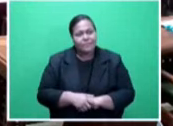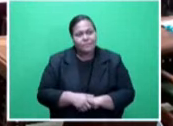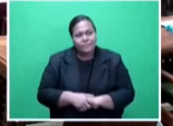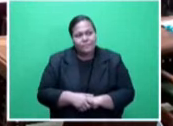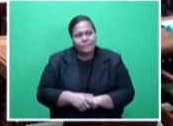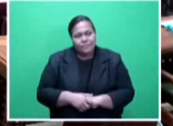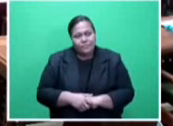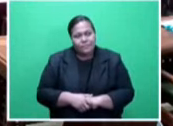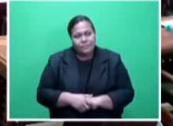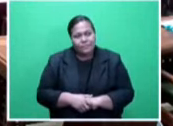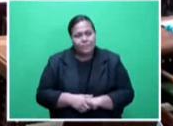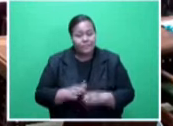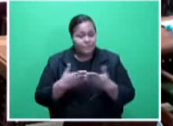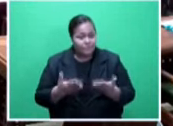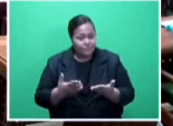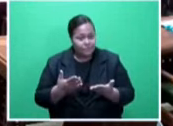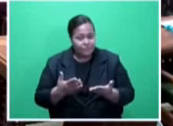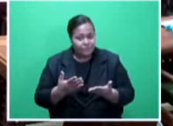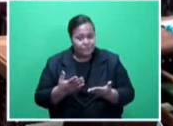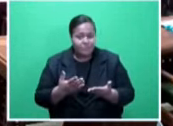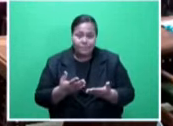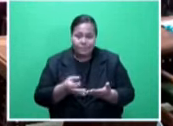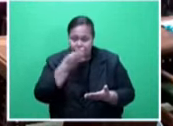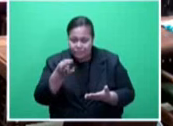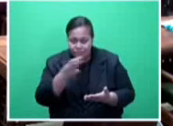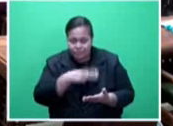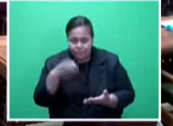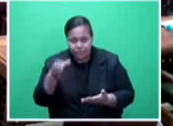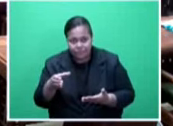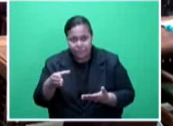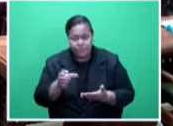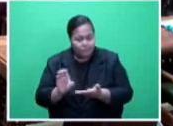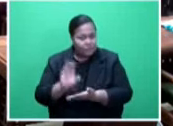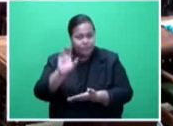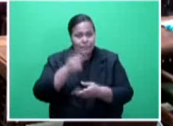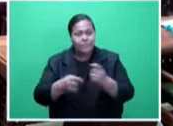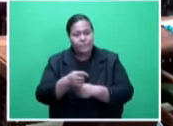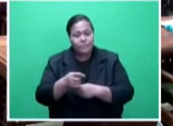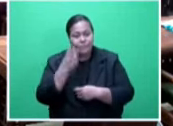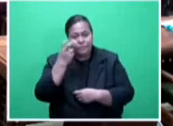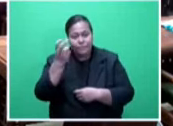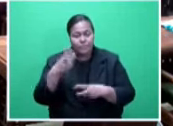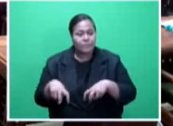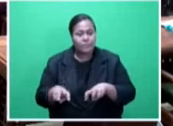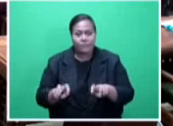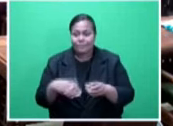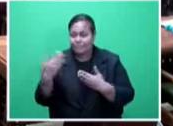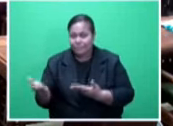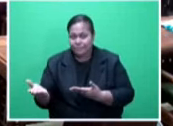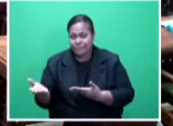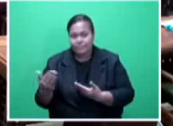I call on the Minister for Commerce, Trade, Tourism and Transport, the Honourable Faiz Koya. You have the floor,